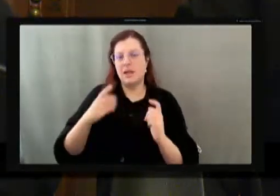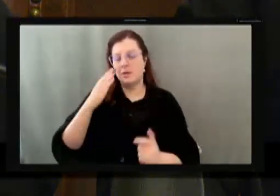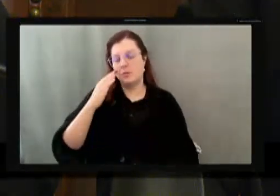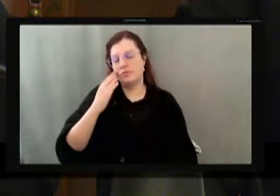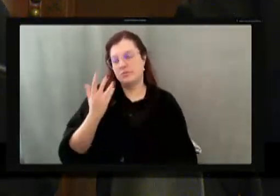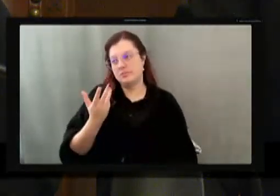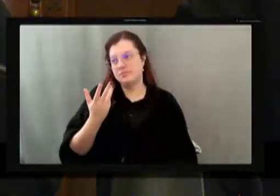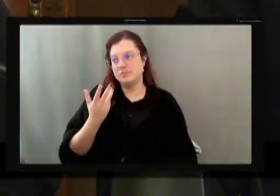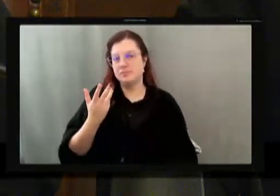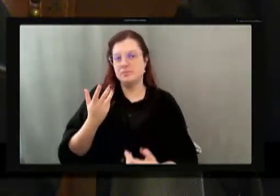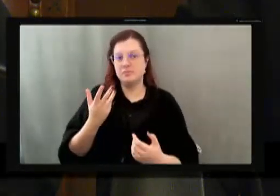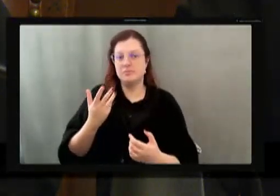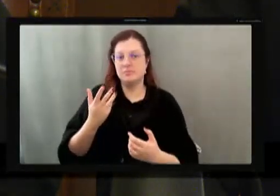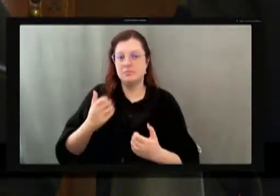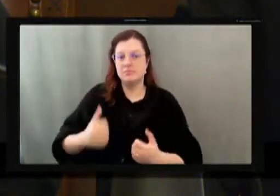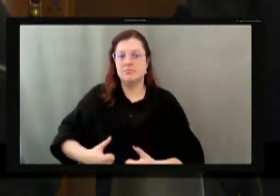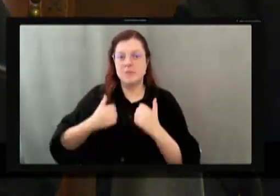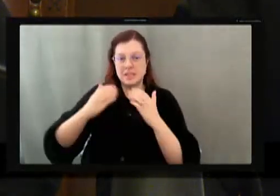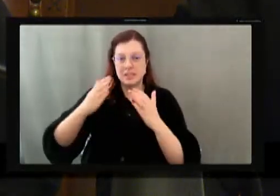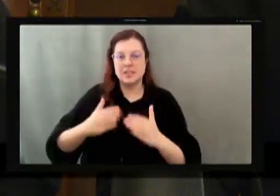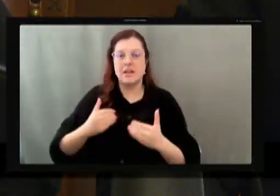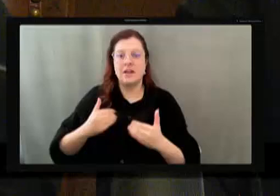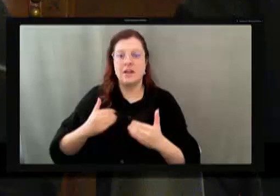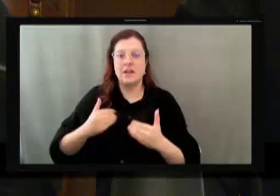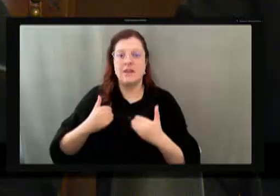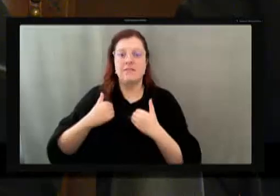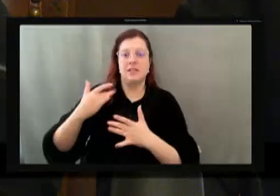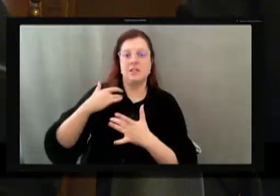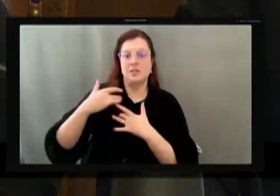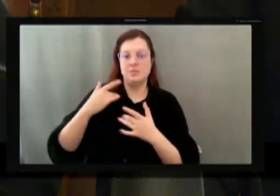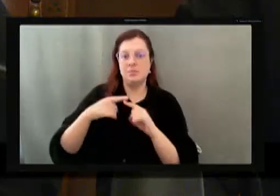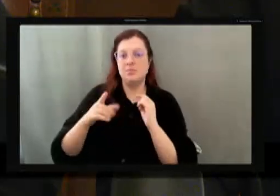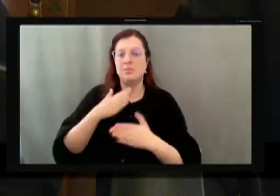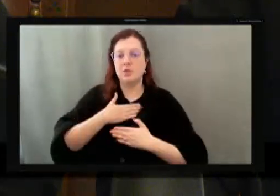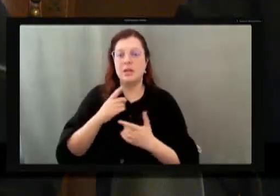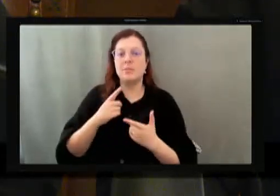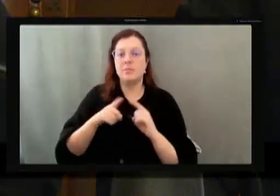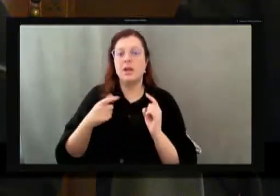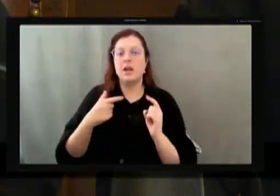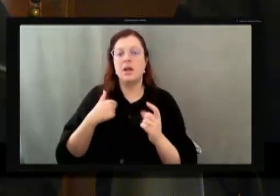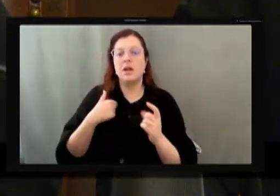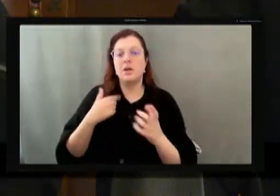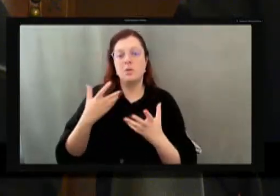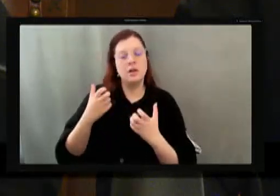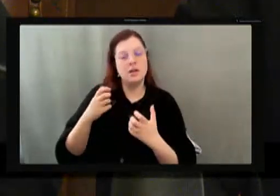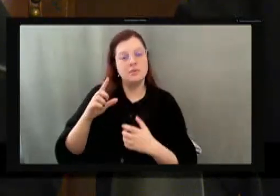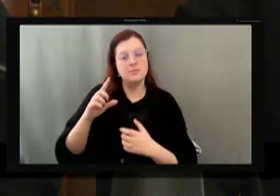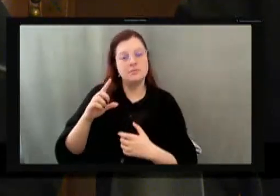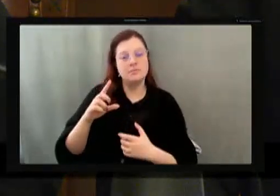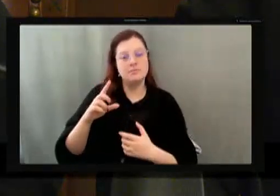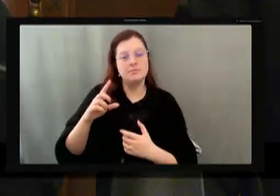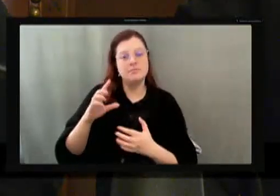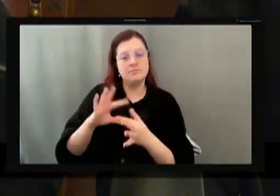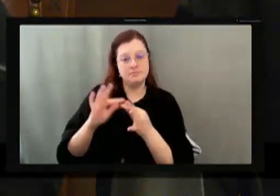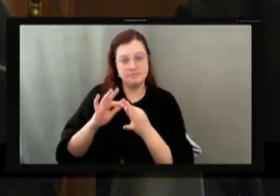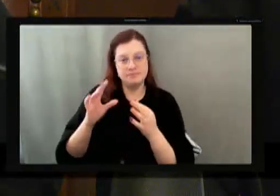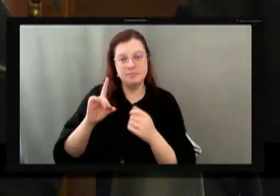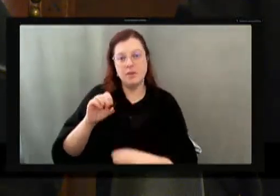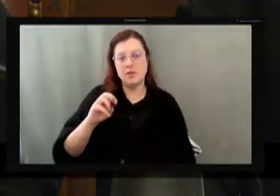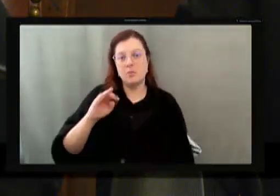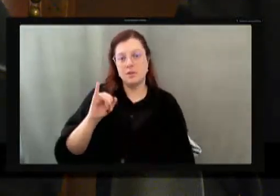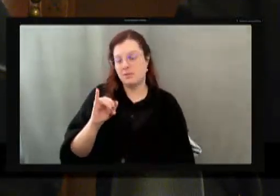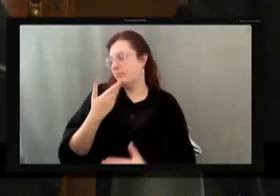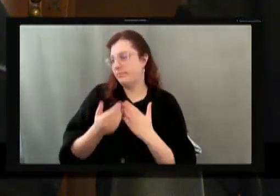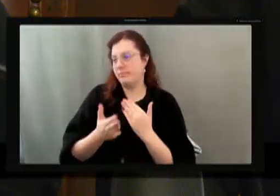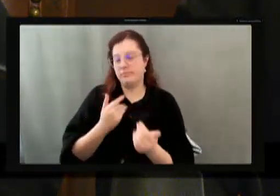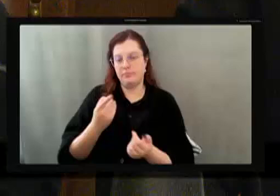our residents have concerns, but I do appreciate what you do. But I want to say that it's, with Domi, no matter what you do, people complain if you don't do